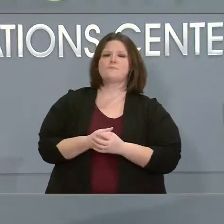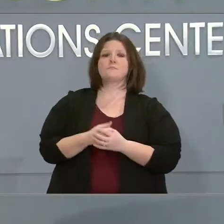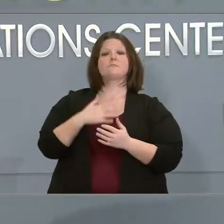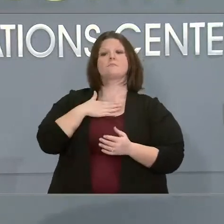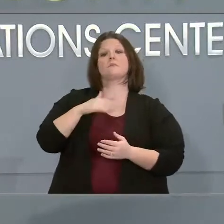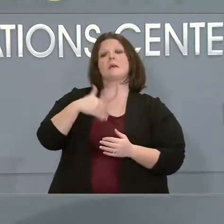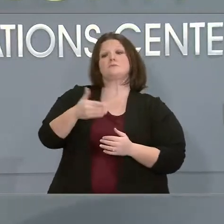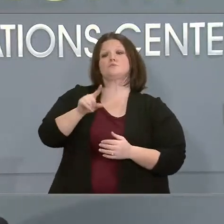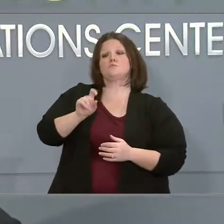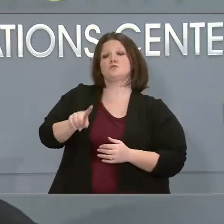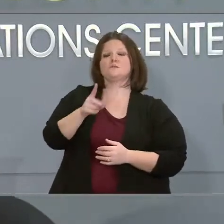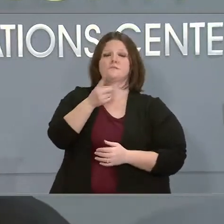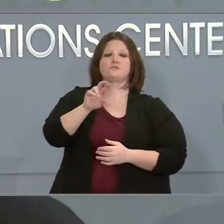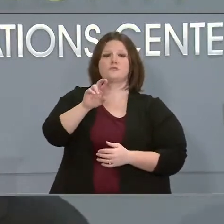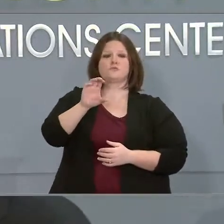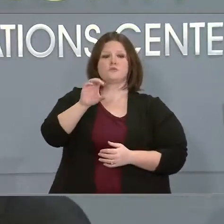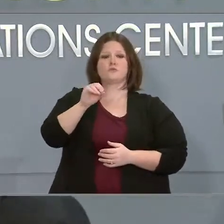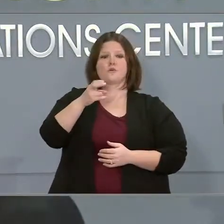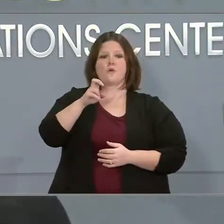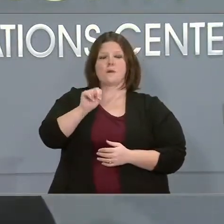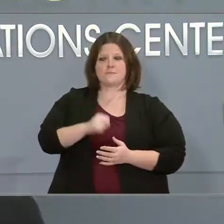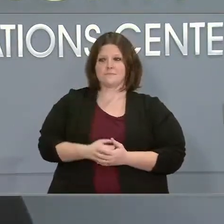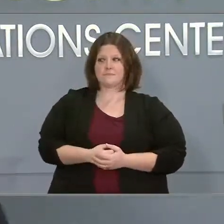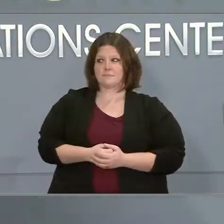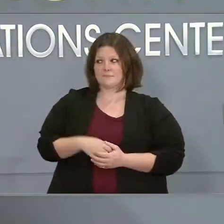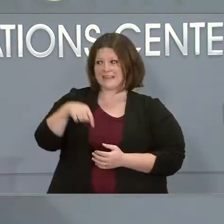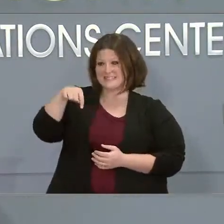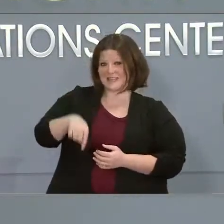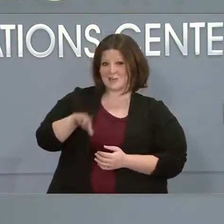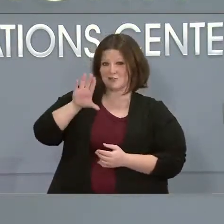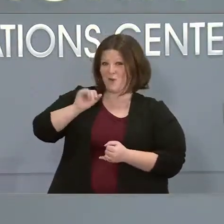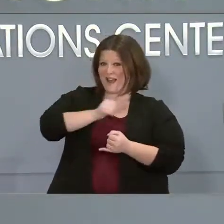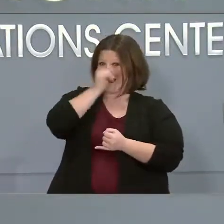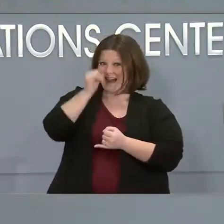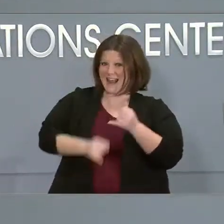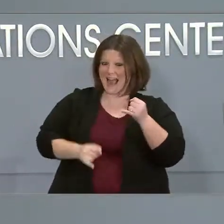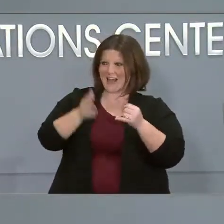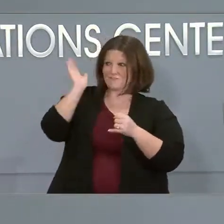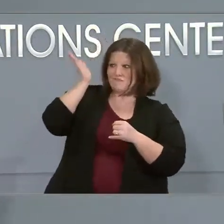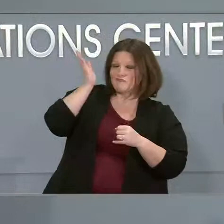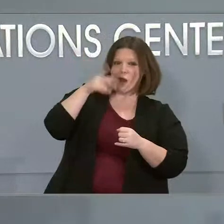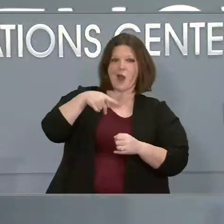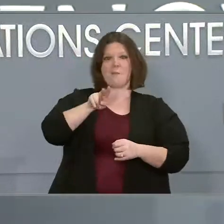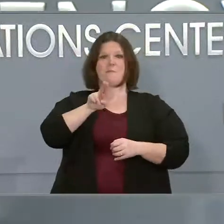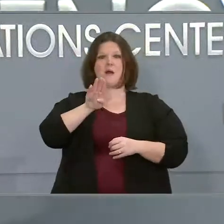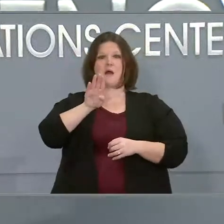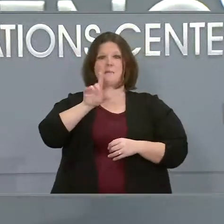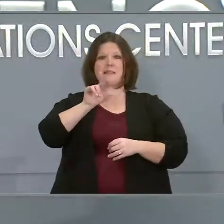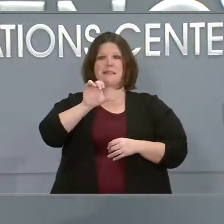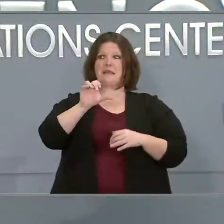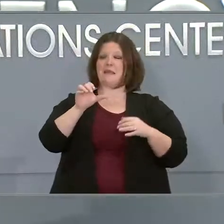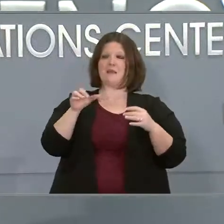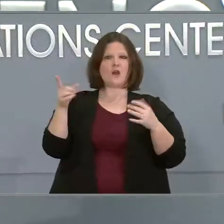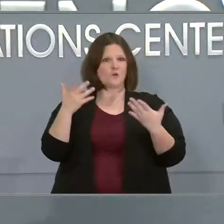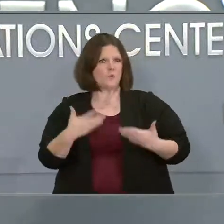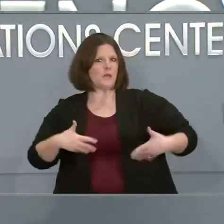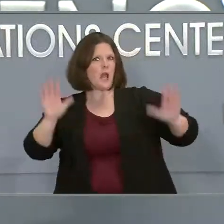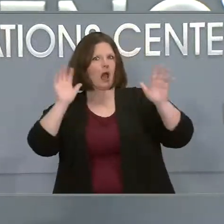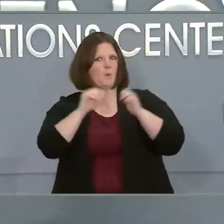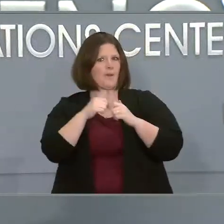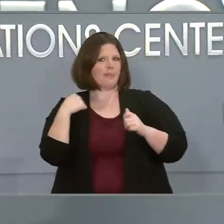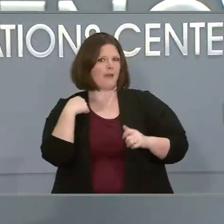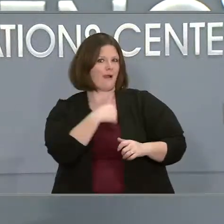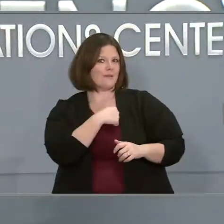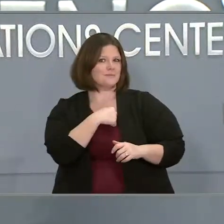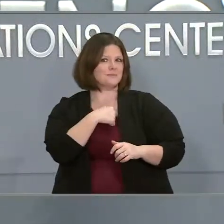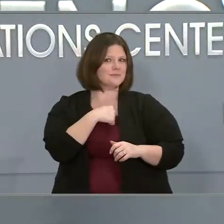Cohen. I guess first one, is this your last public appearance? Are you done with us for